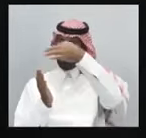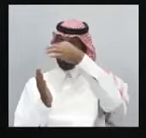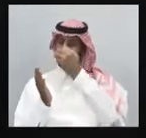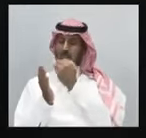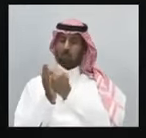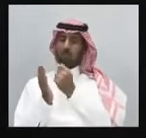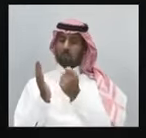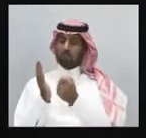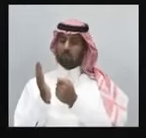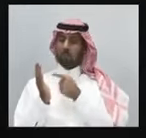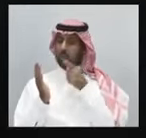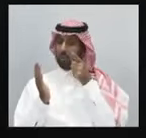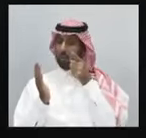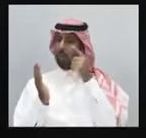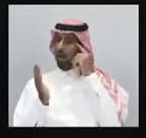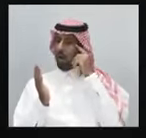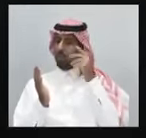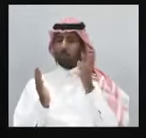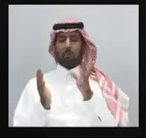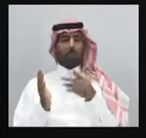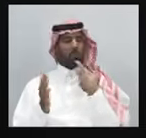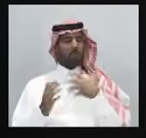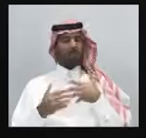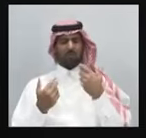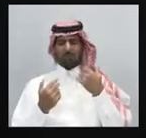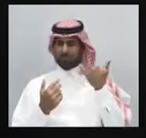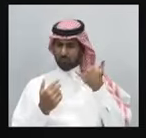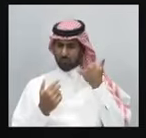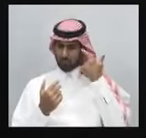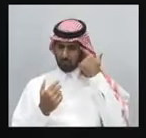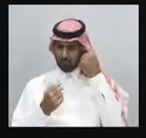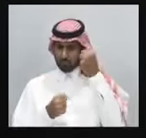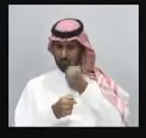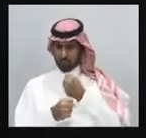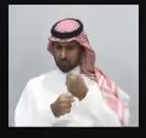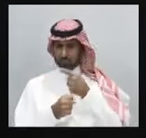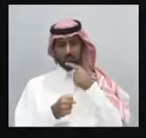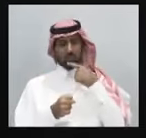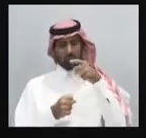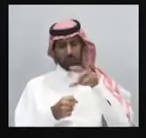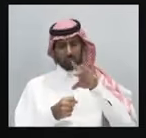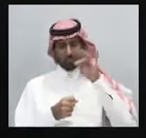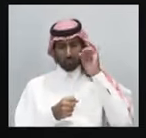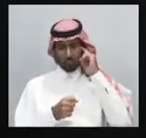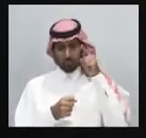own cover letter. Find an interesting job for you. Why I am writing this? Because I'm applying for that.